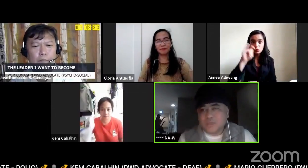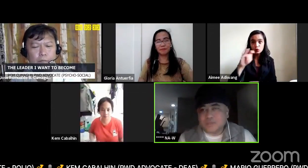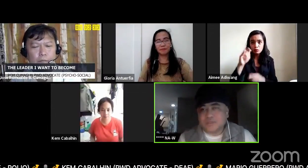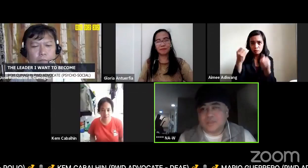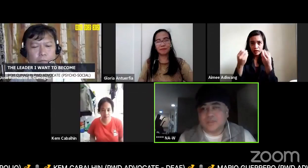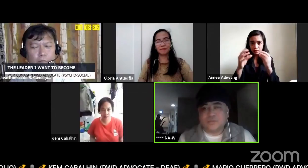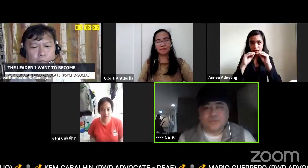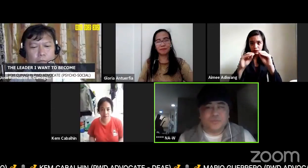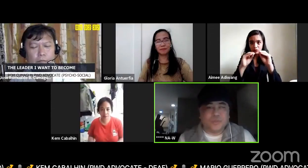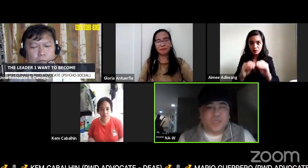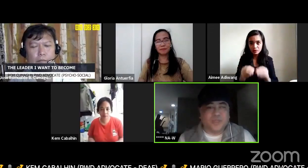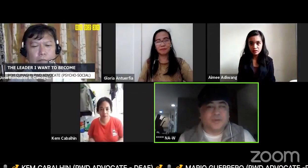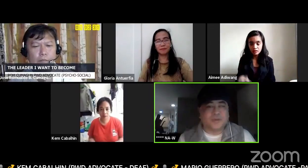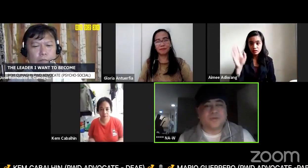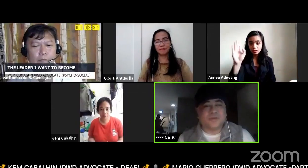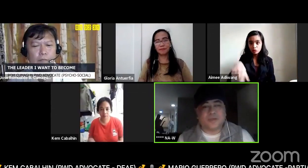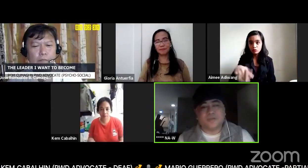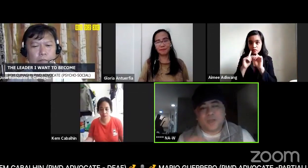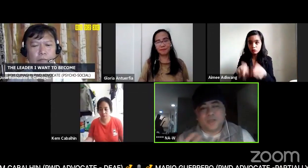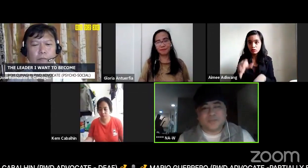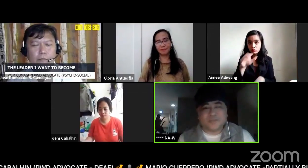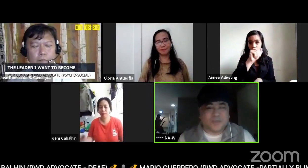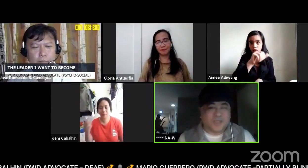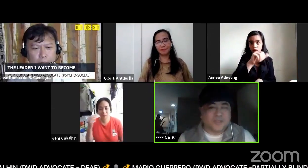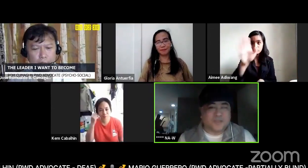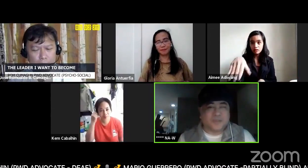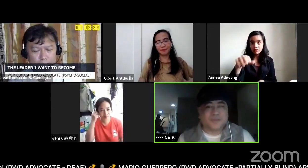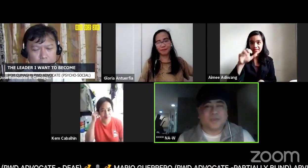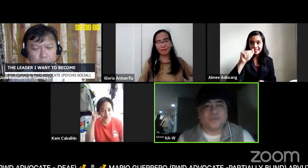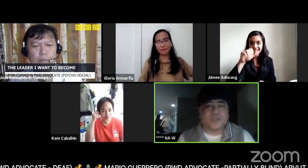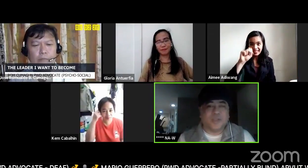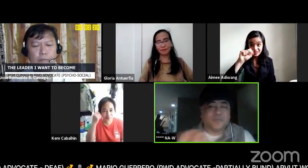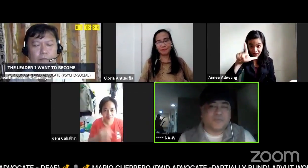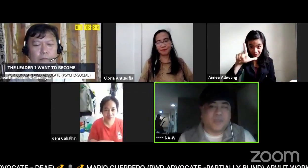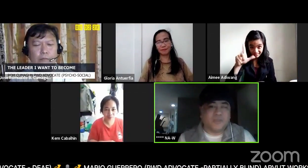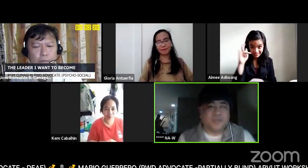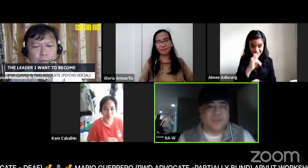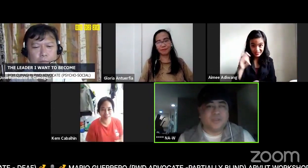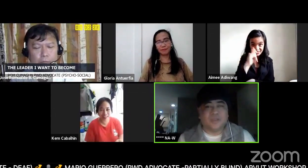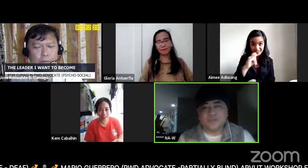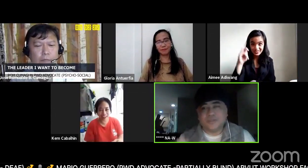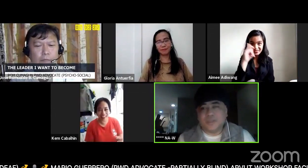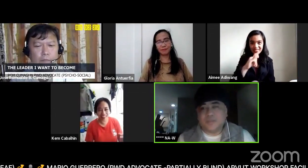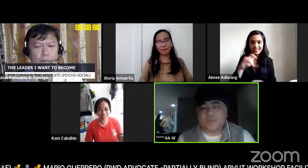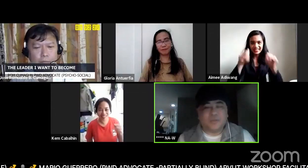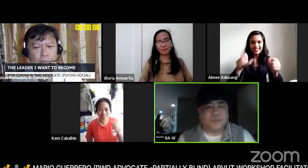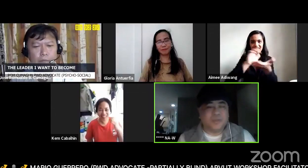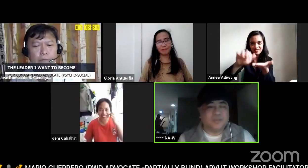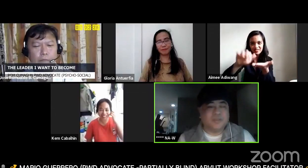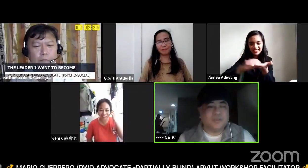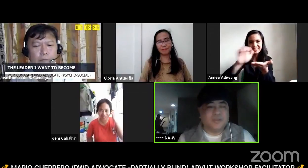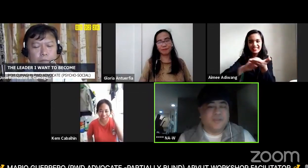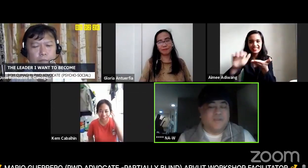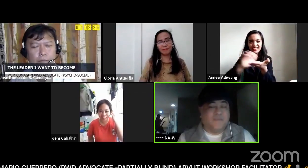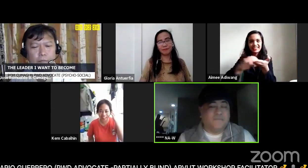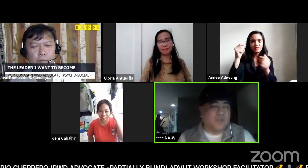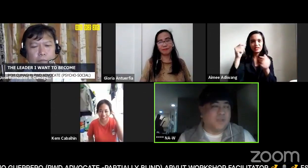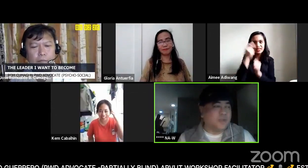can, watch the YouTube together and practice together, and with the help of AIMEE and Jay